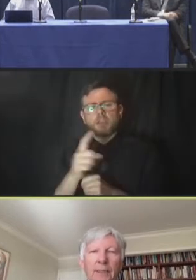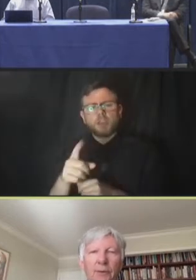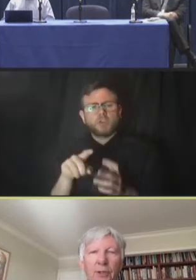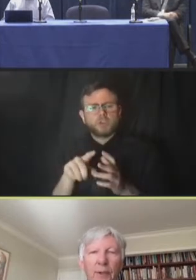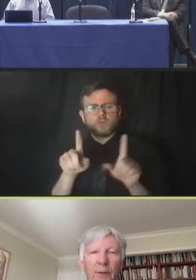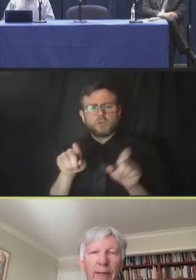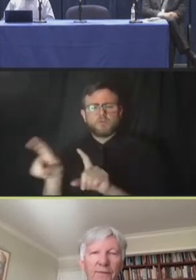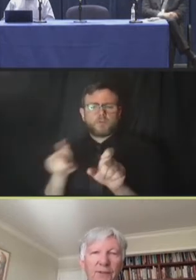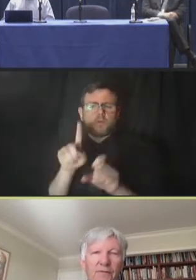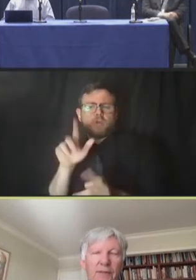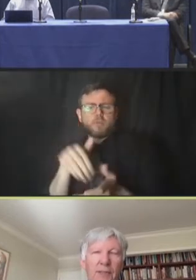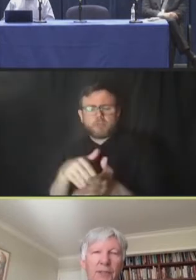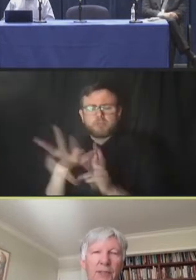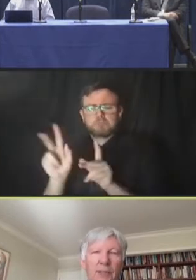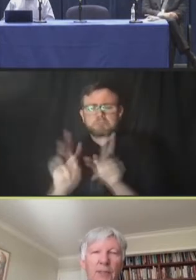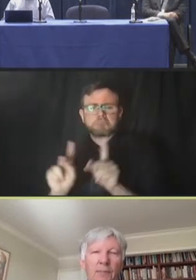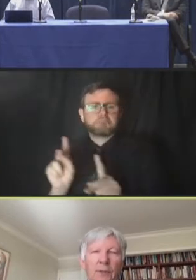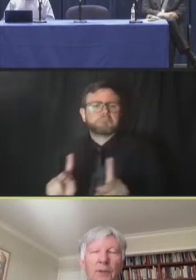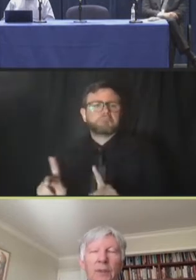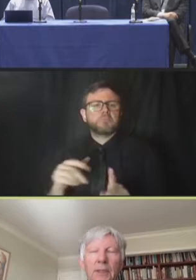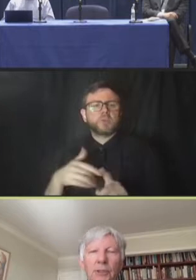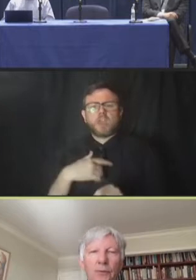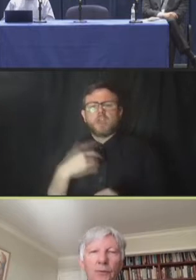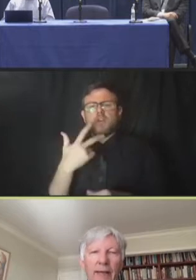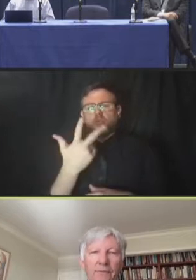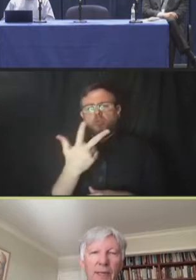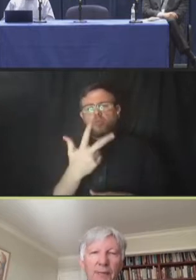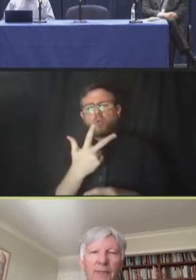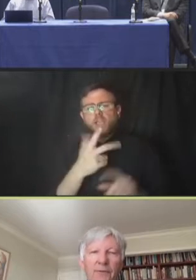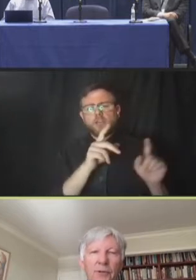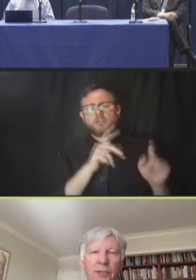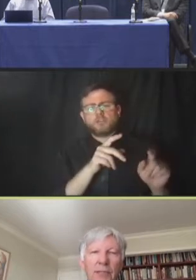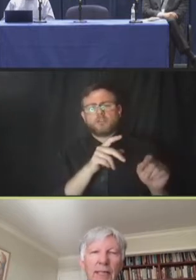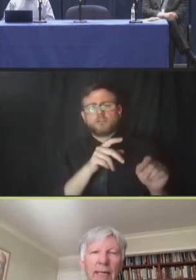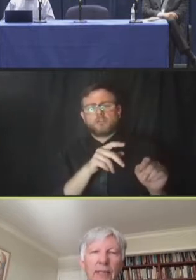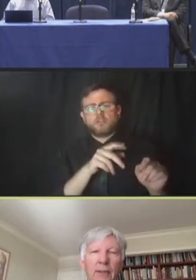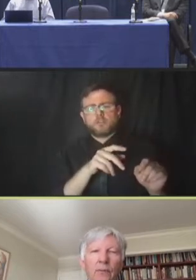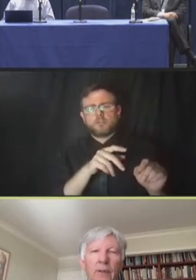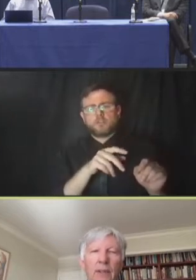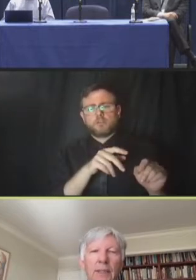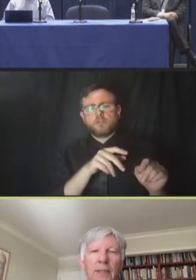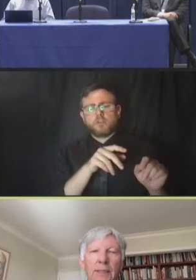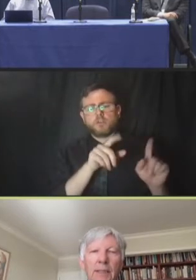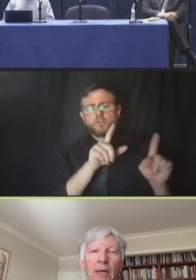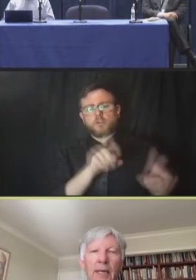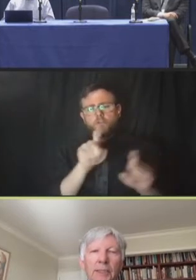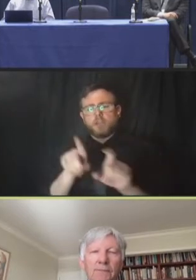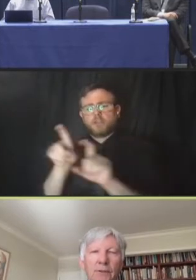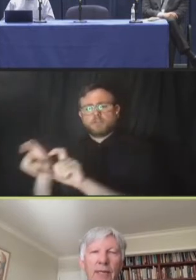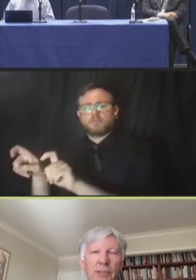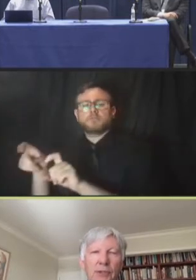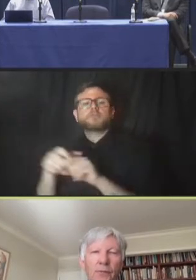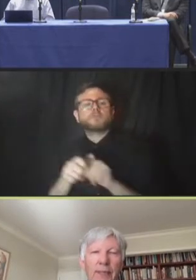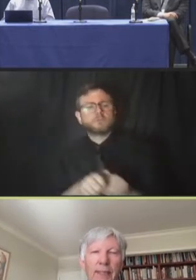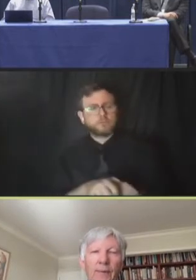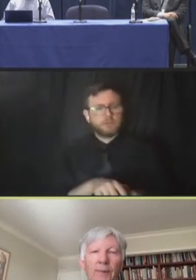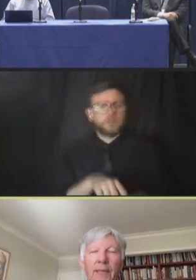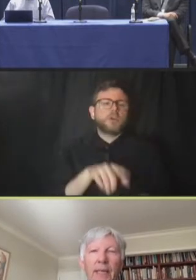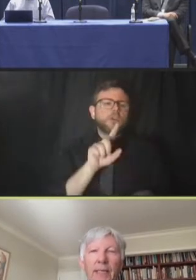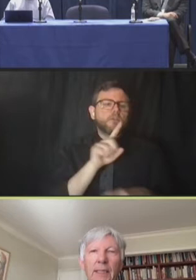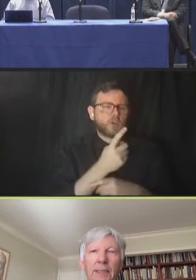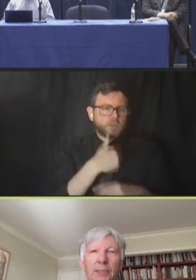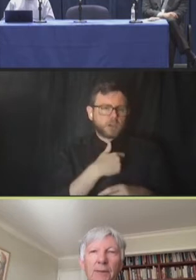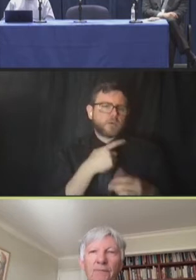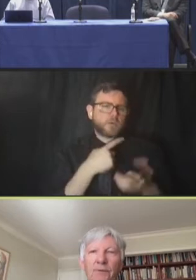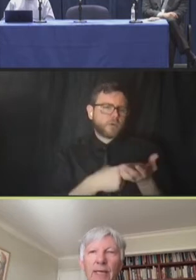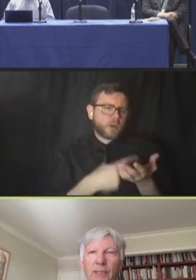2020, there were 3 waves of this. But the 2 waves that I'm going to focus on today were conducted in August of 2020 and